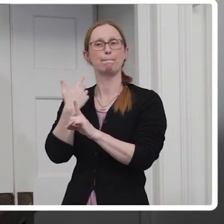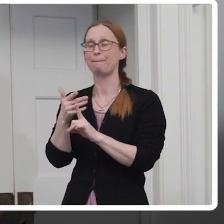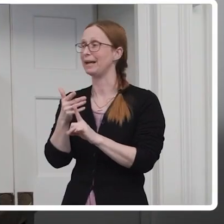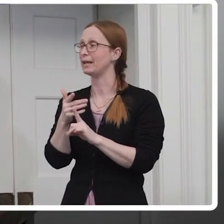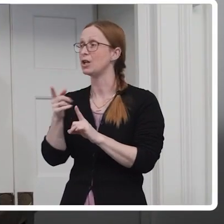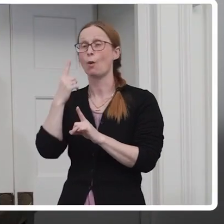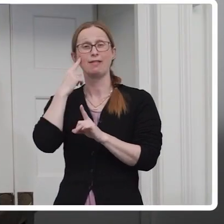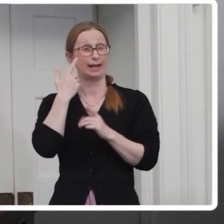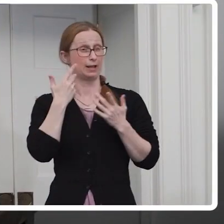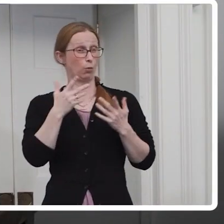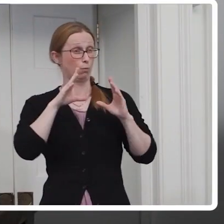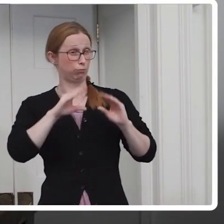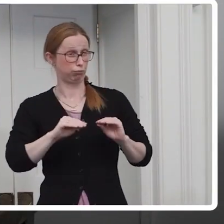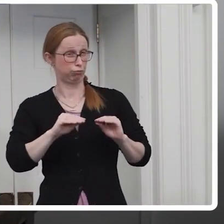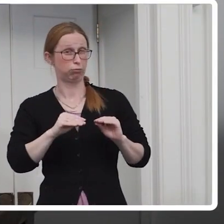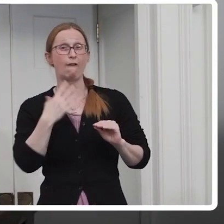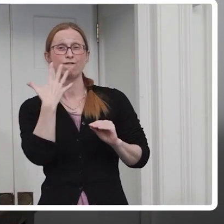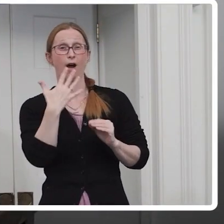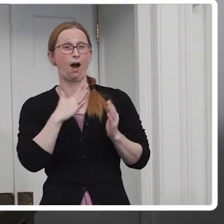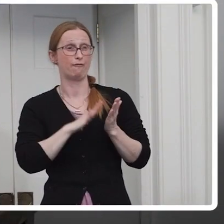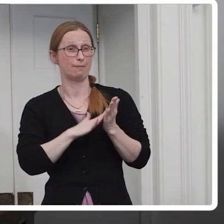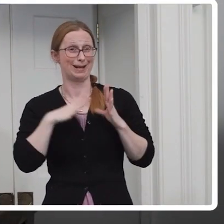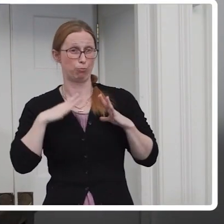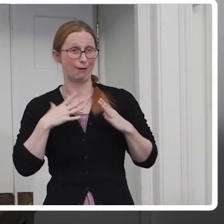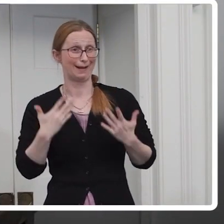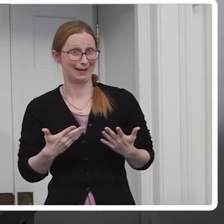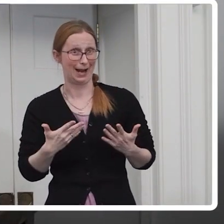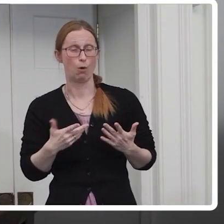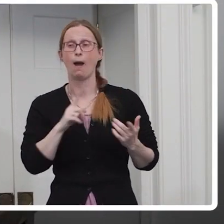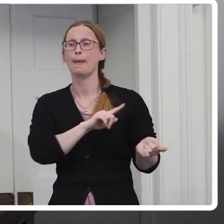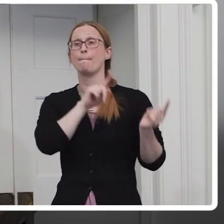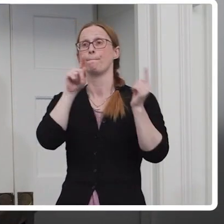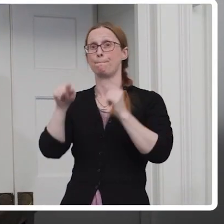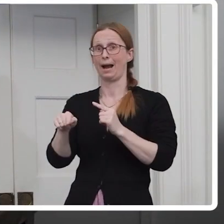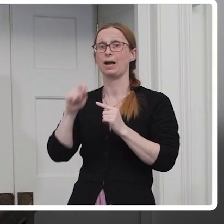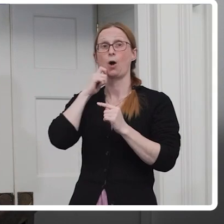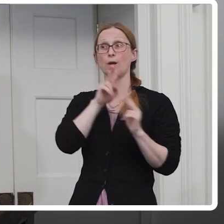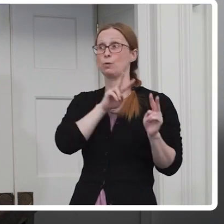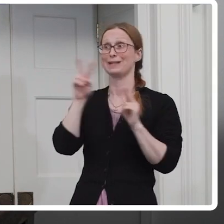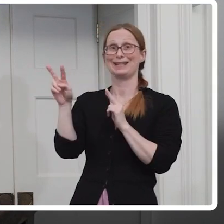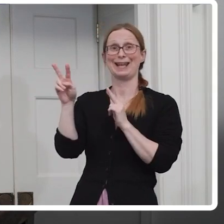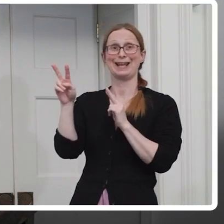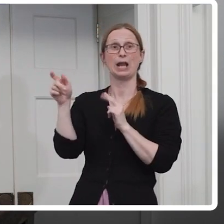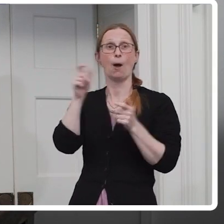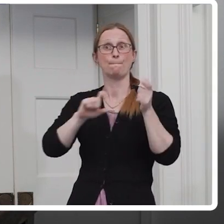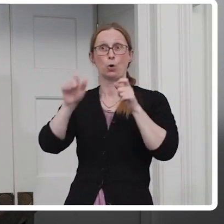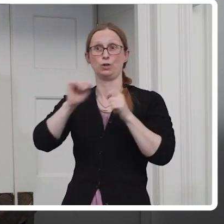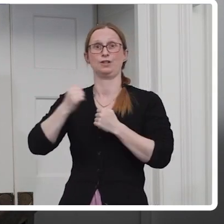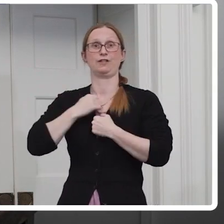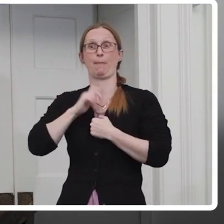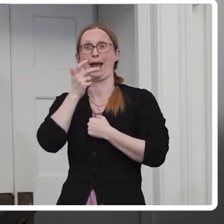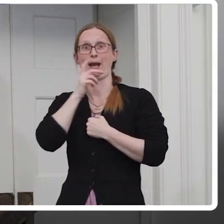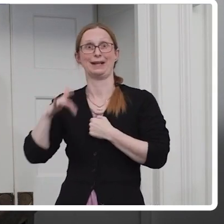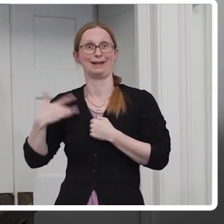well. And I think we'll probably just leave it there, and we'll go for a 5-minute break. And then we'll come back and we'll screen Potions